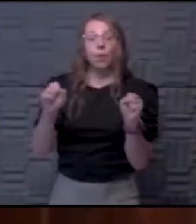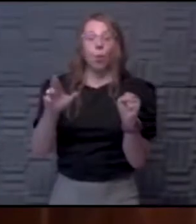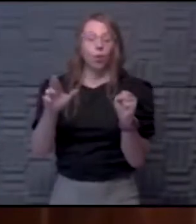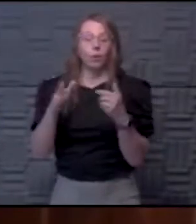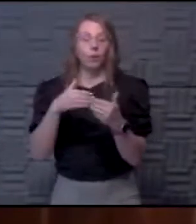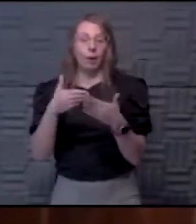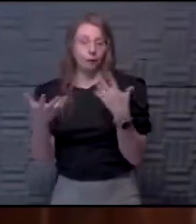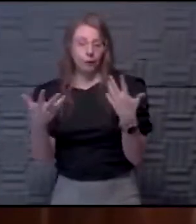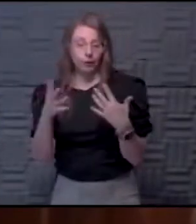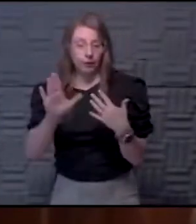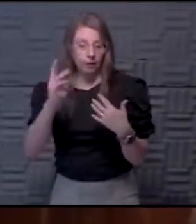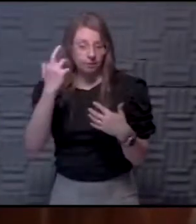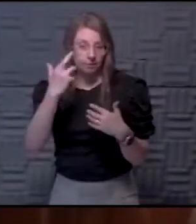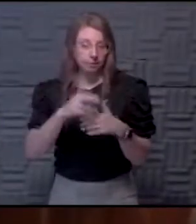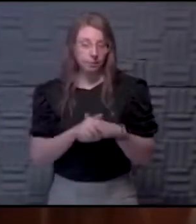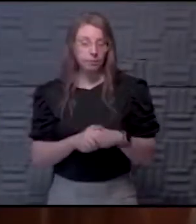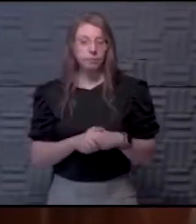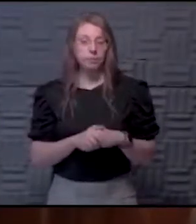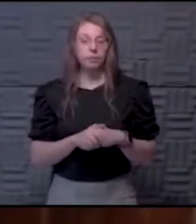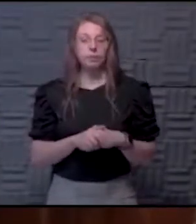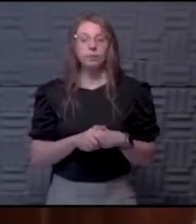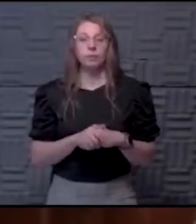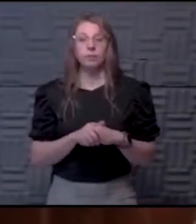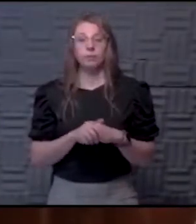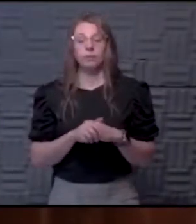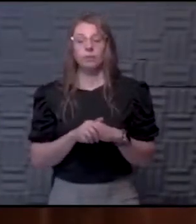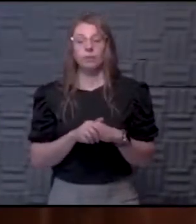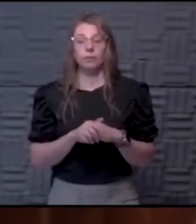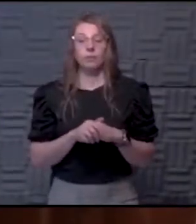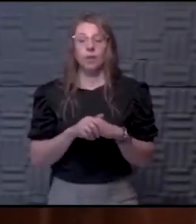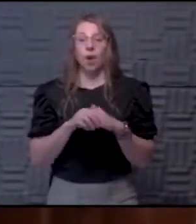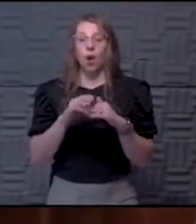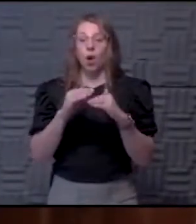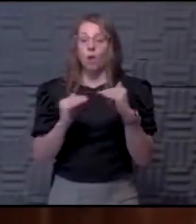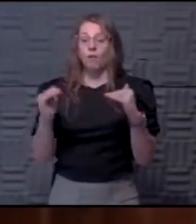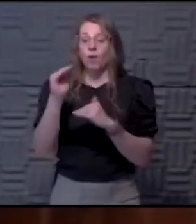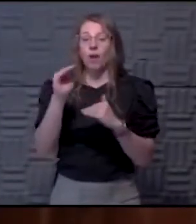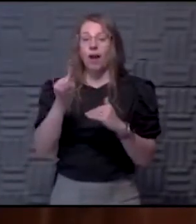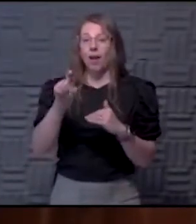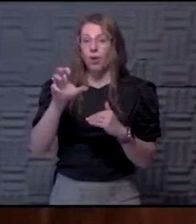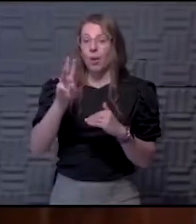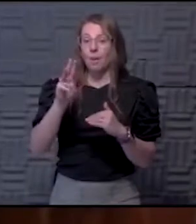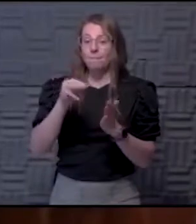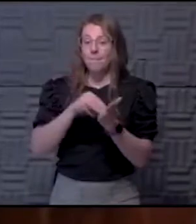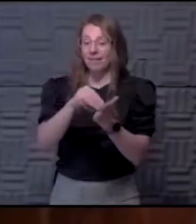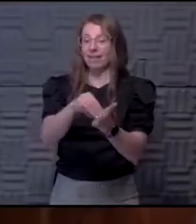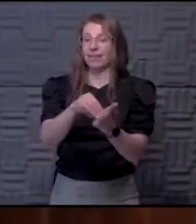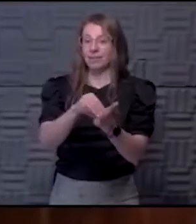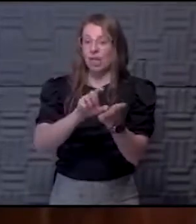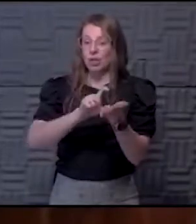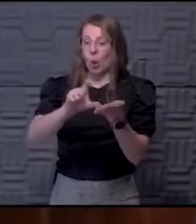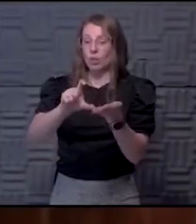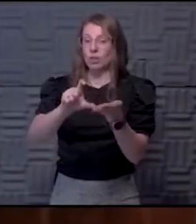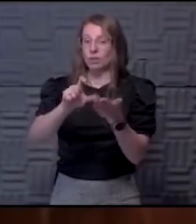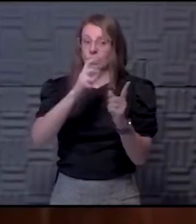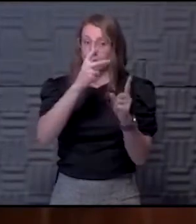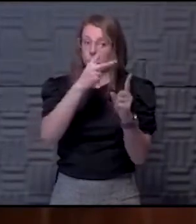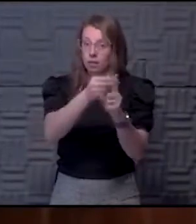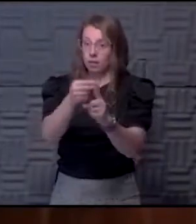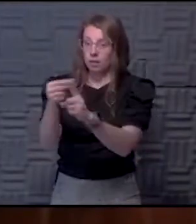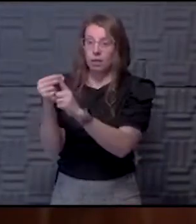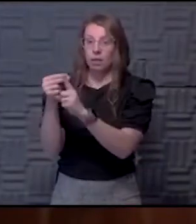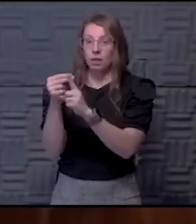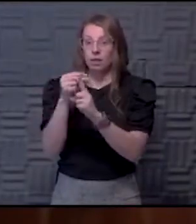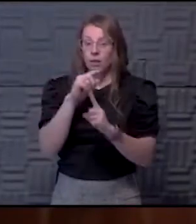blank. Well over 100 million doses of vaccine have been given just